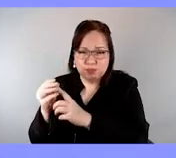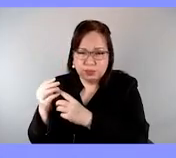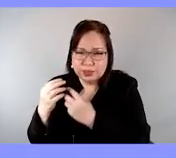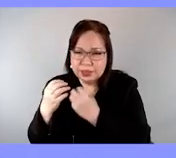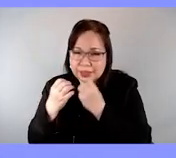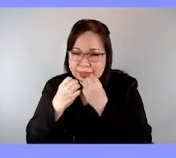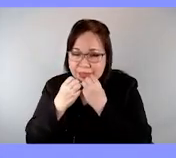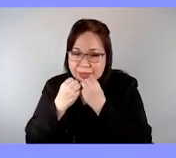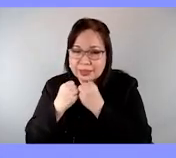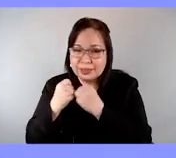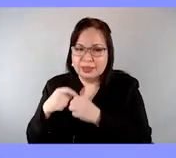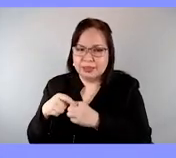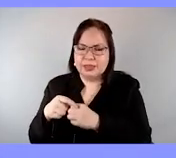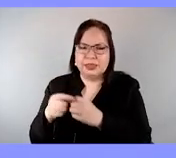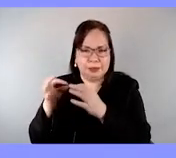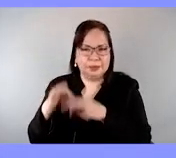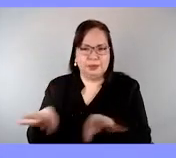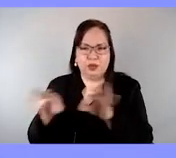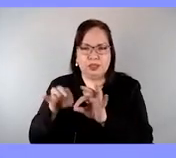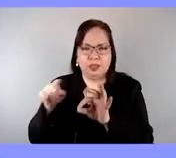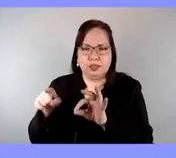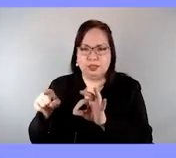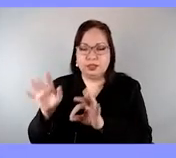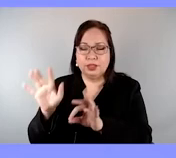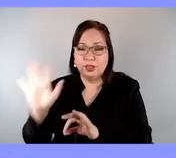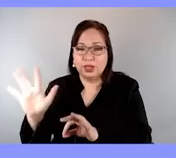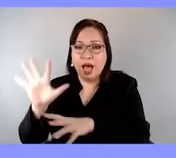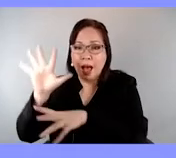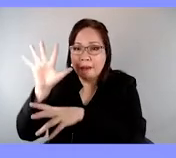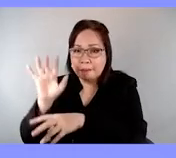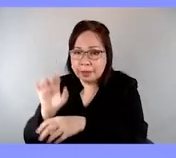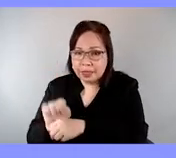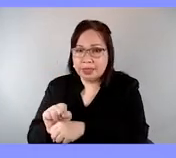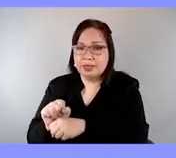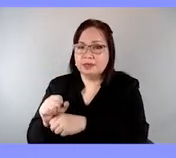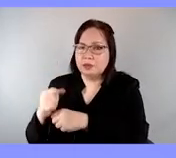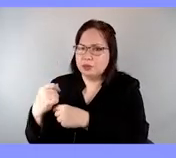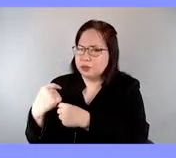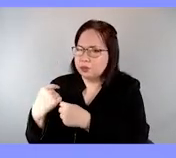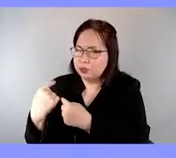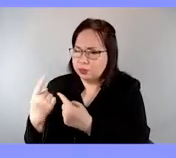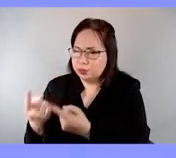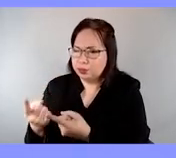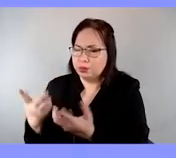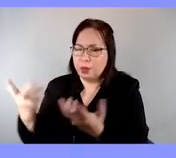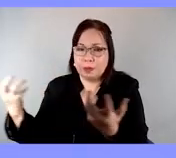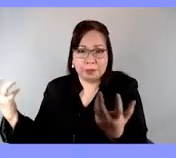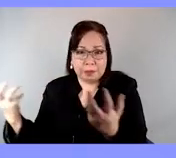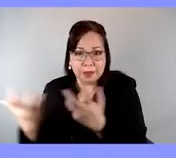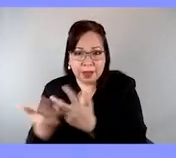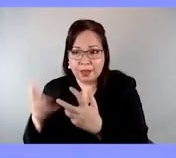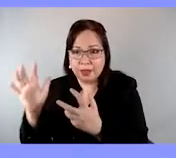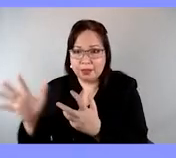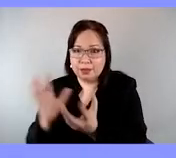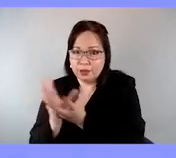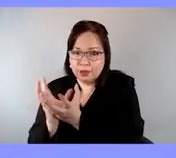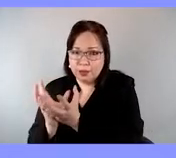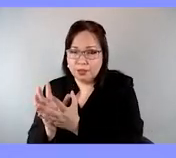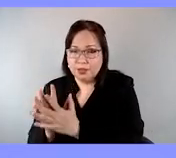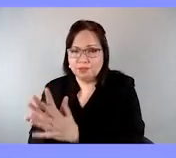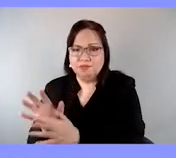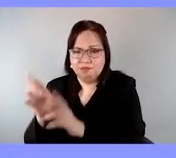to be able to continue practices that are relevant to